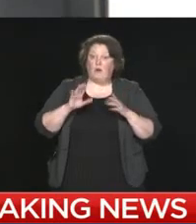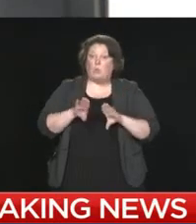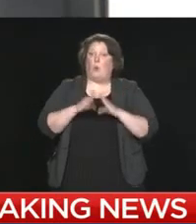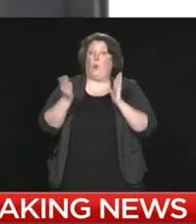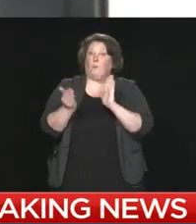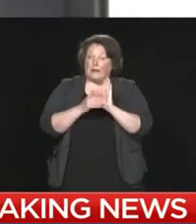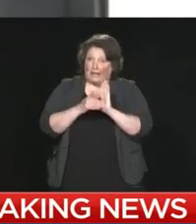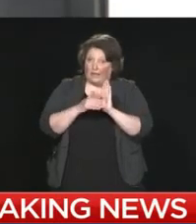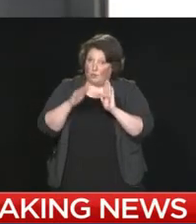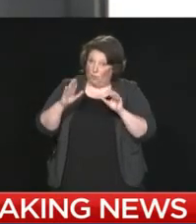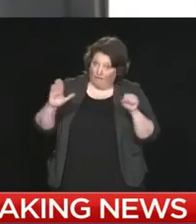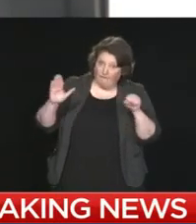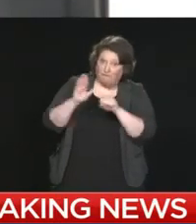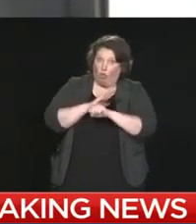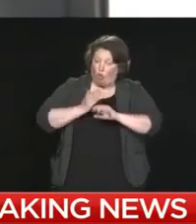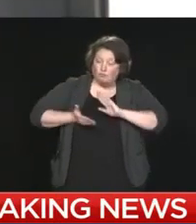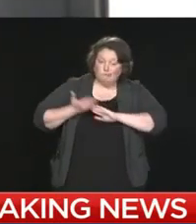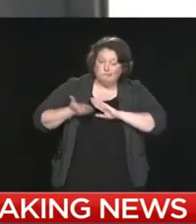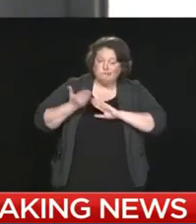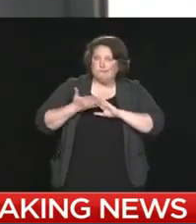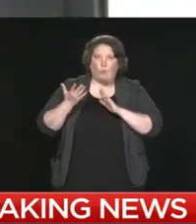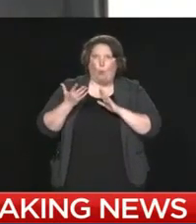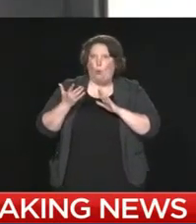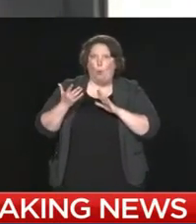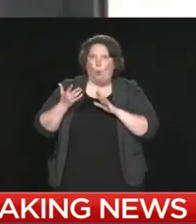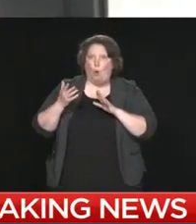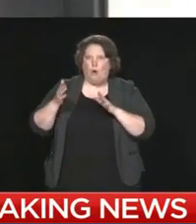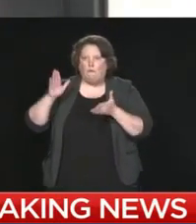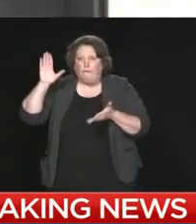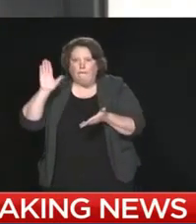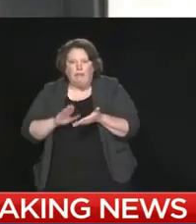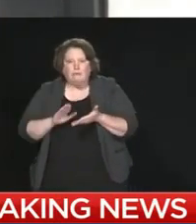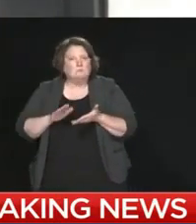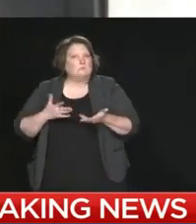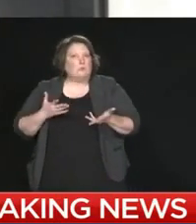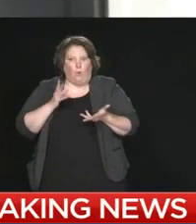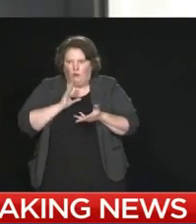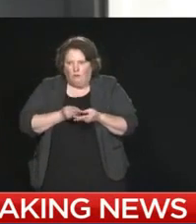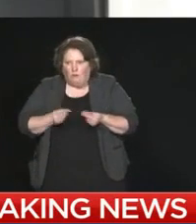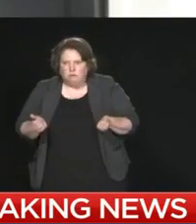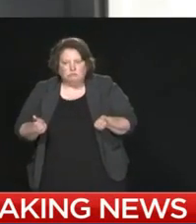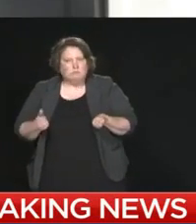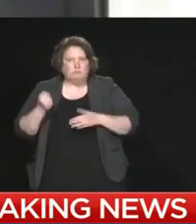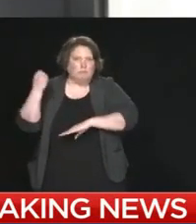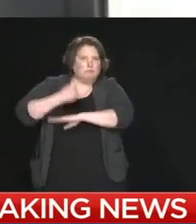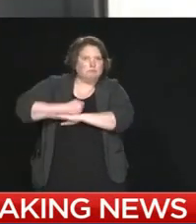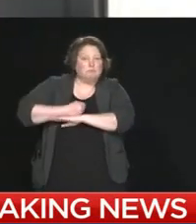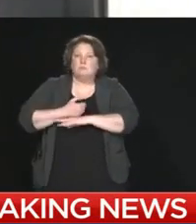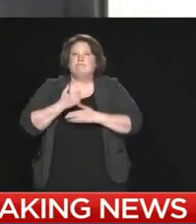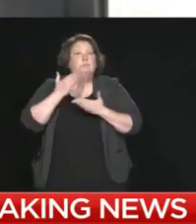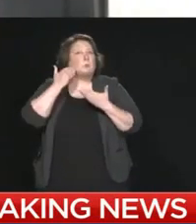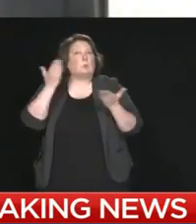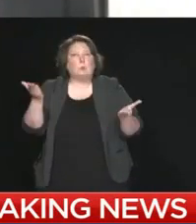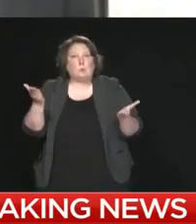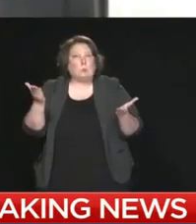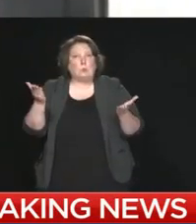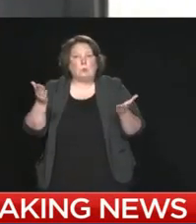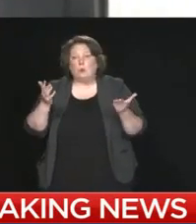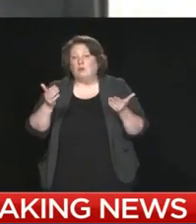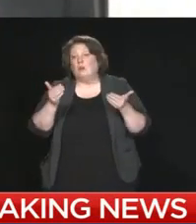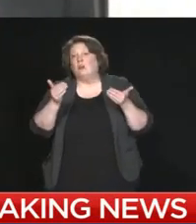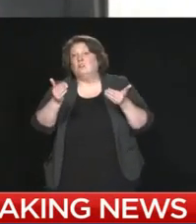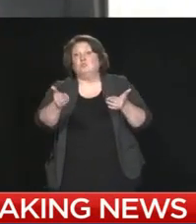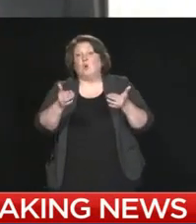100% capacity, or will they simply disappear? We don't know. There will be many different situations in the months to